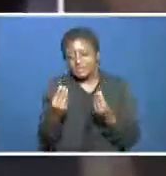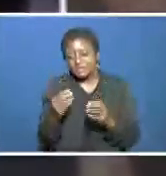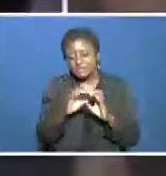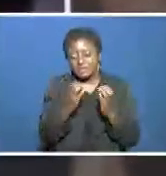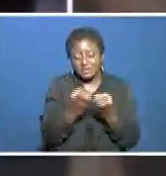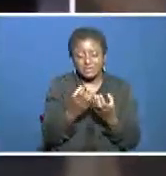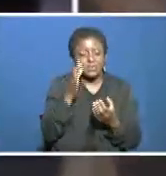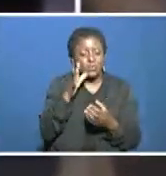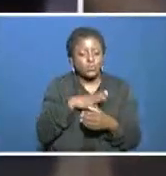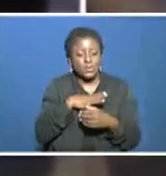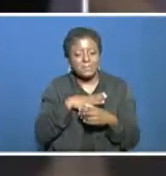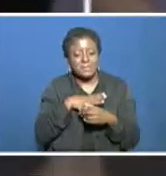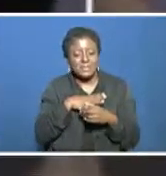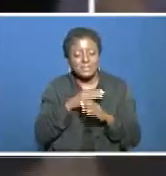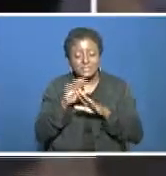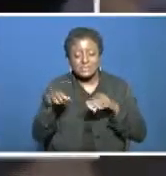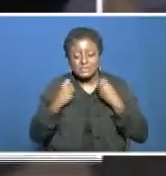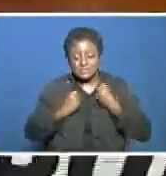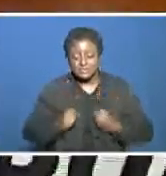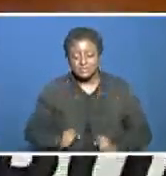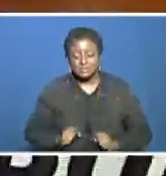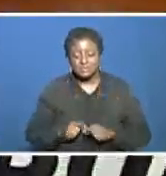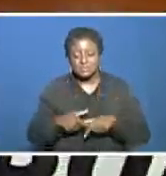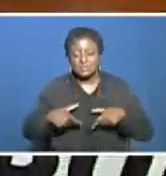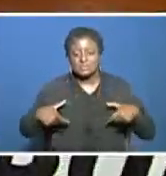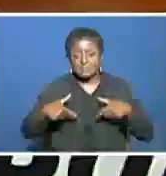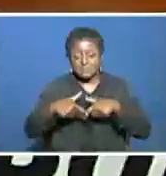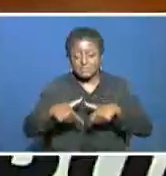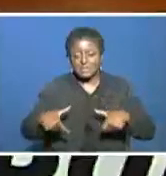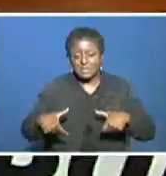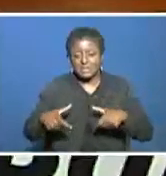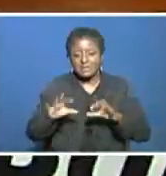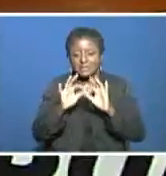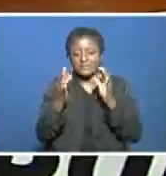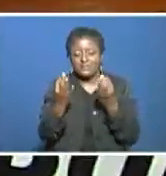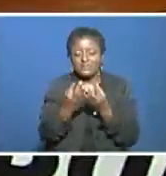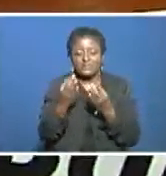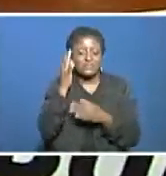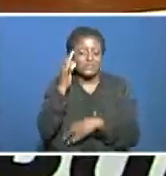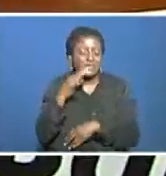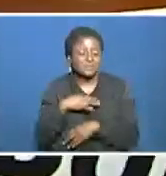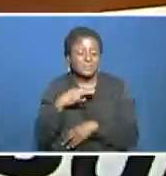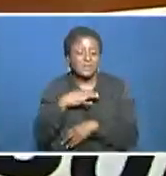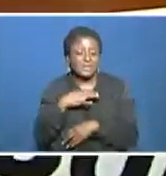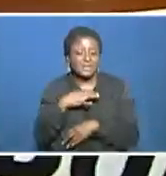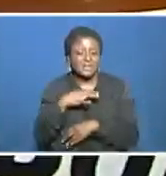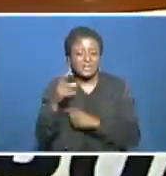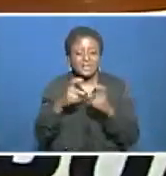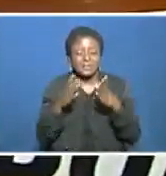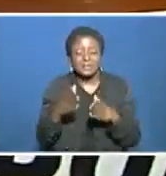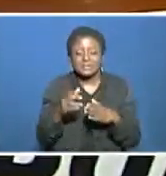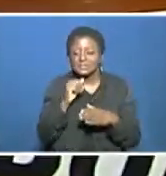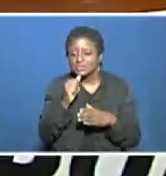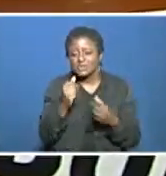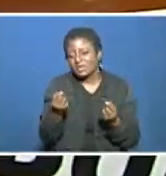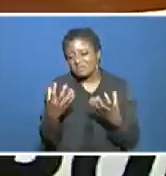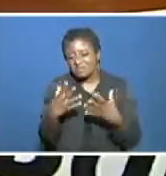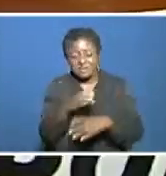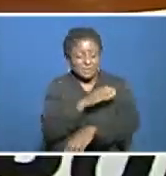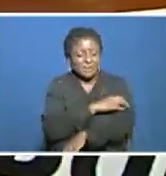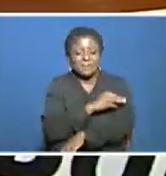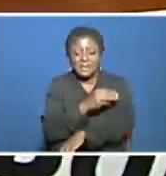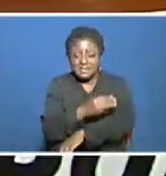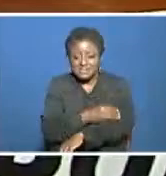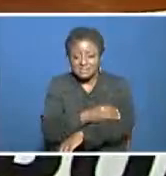women's bikini, where you have a lot of the female competitors who are not so much muscle bound, they call it,